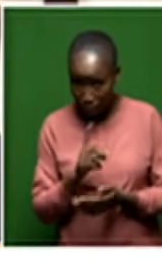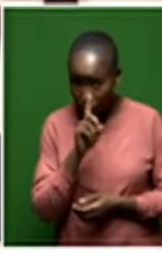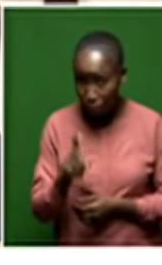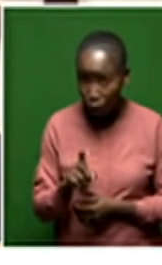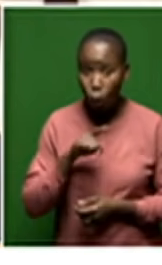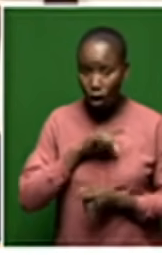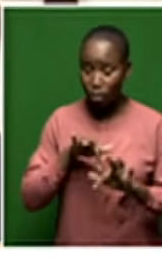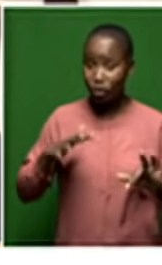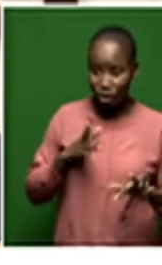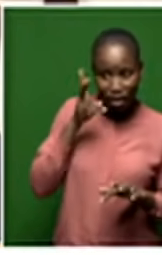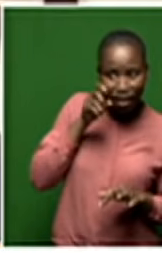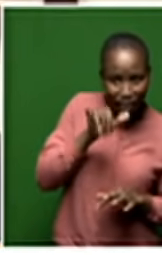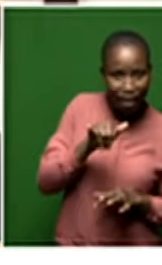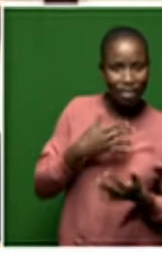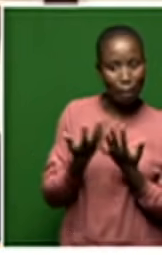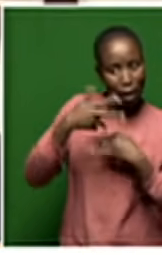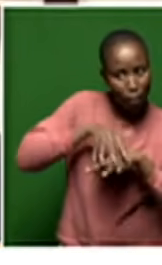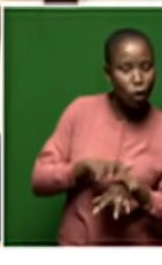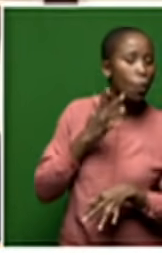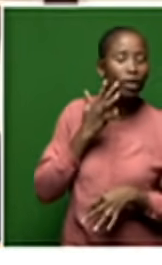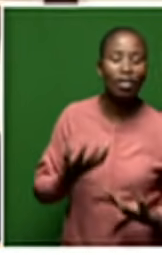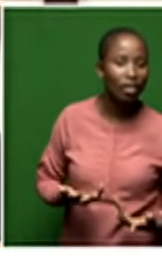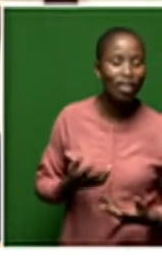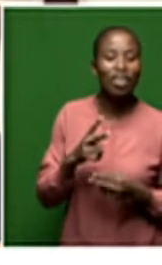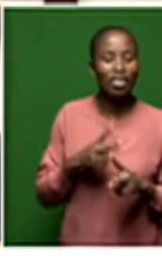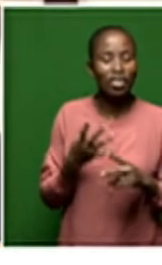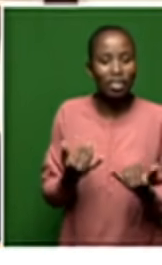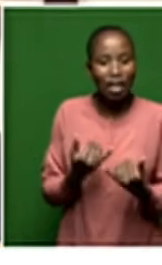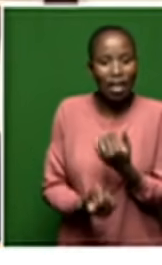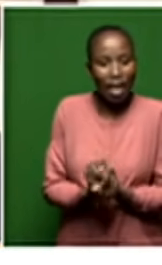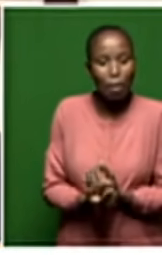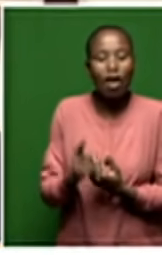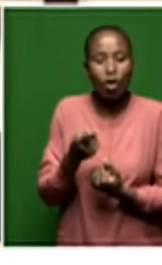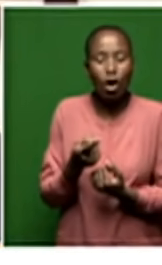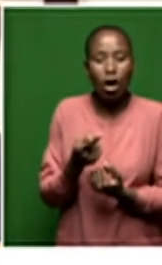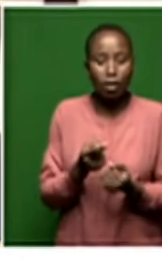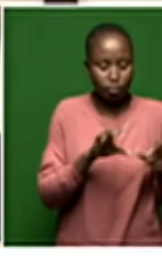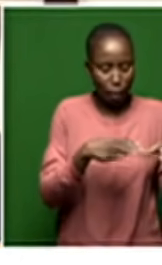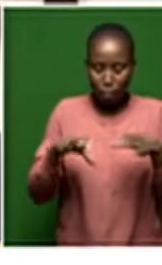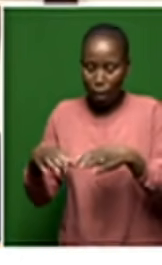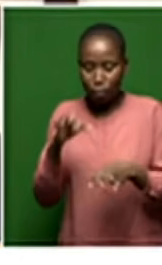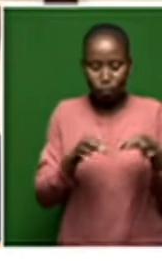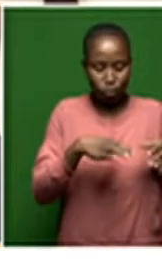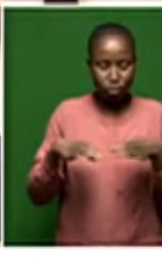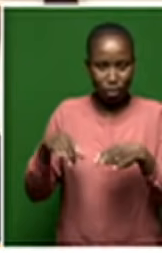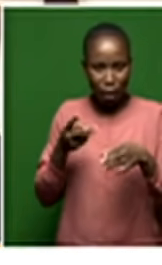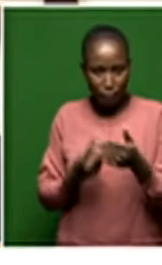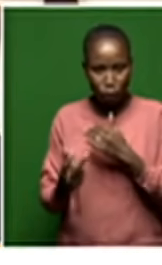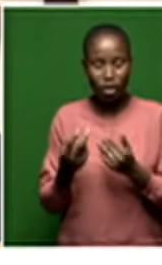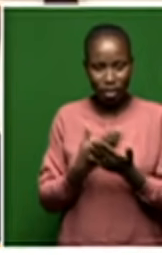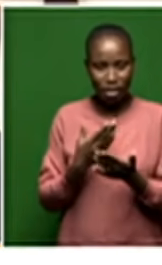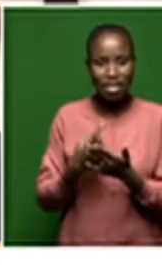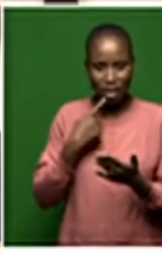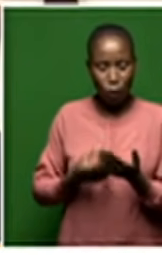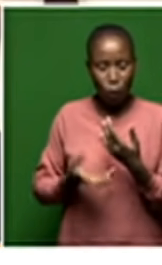hear, and the implementation, given the dynamics that exist now between the only two parties that can achieve the 2/3 majorities, and the other